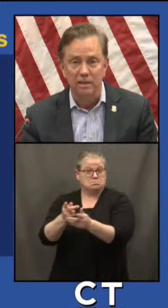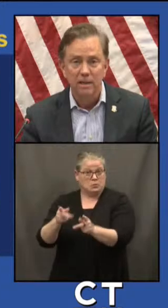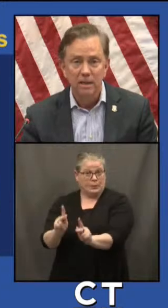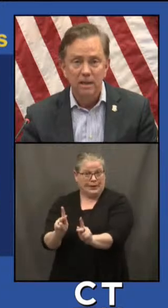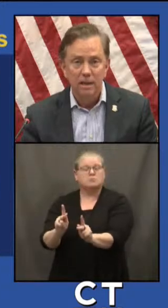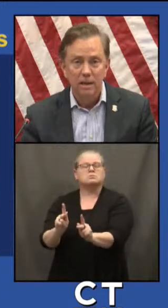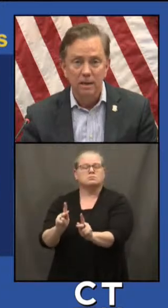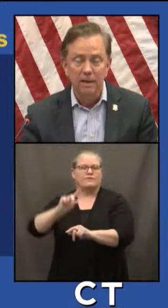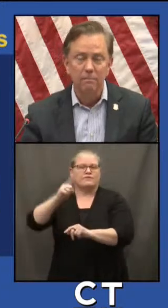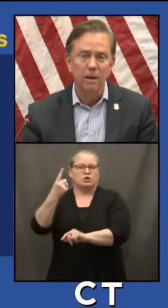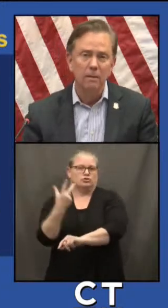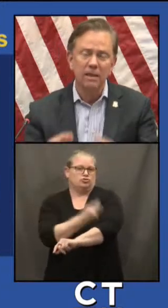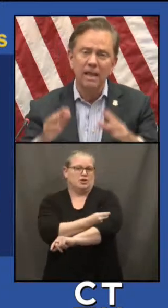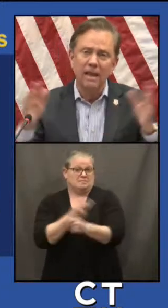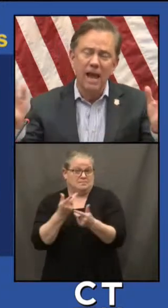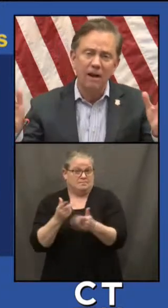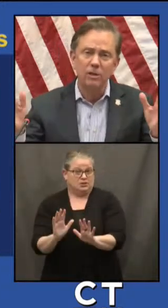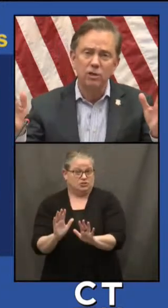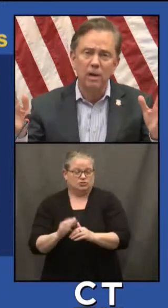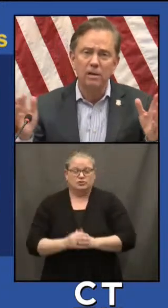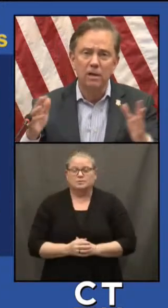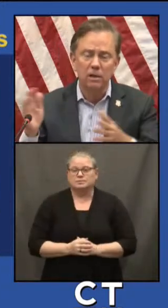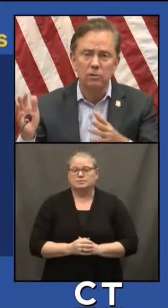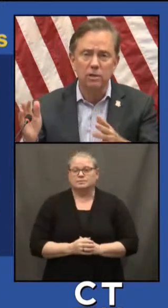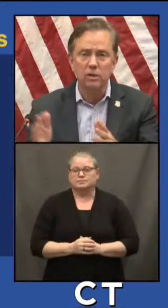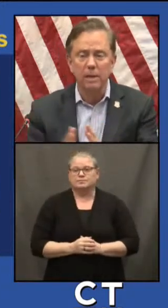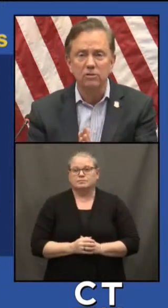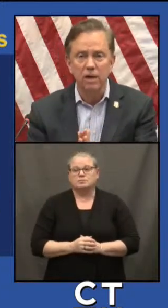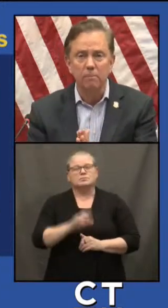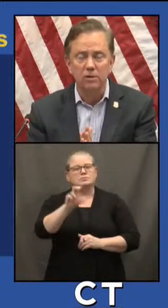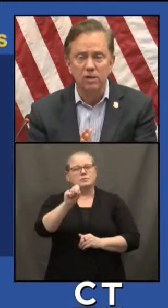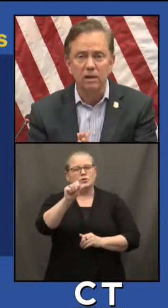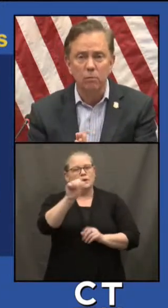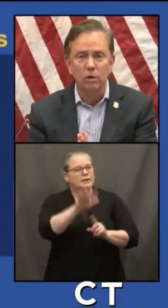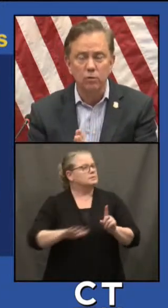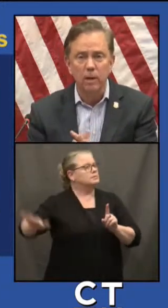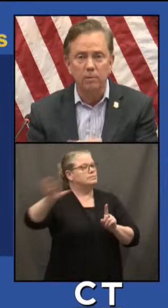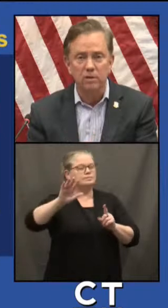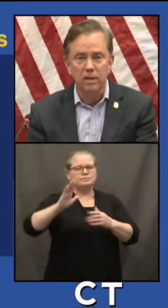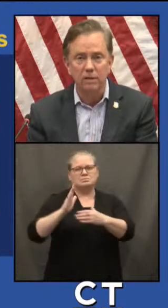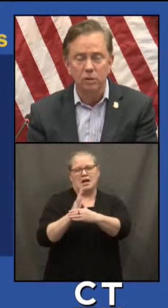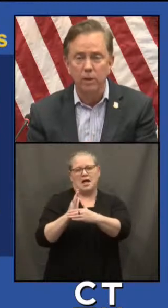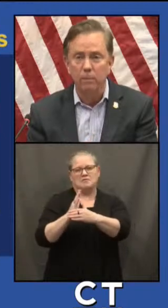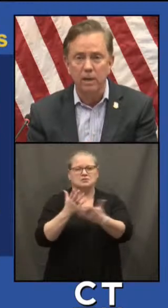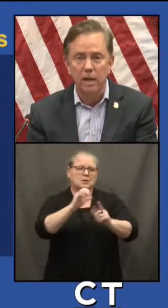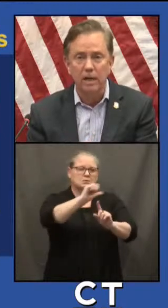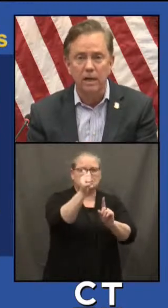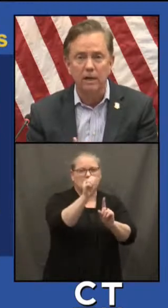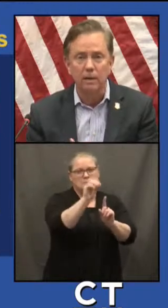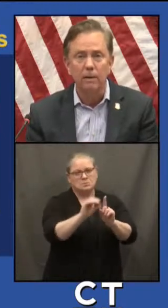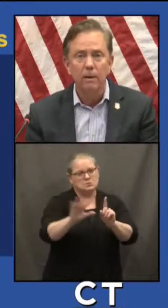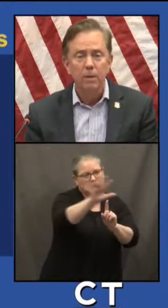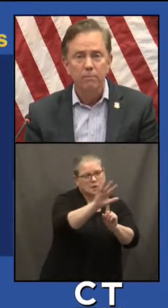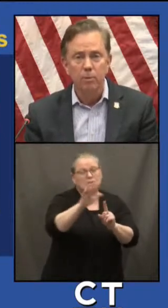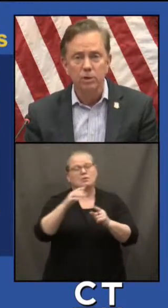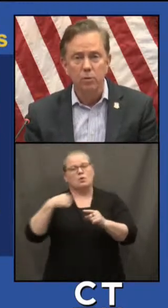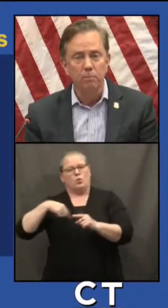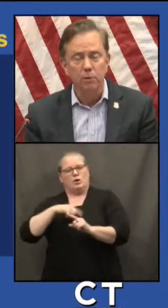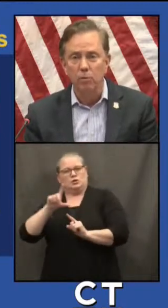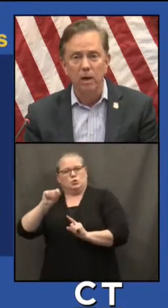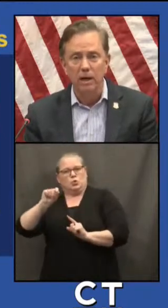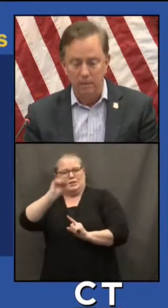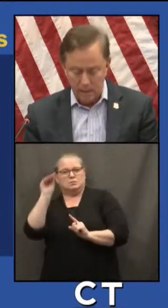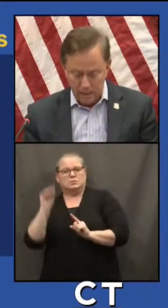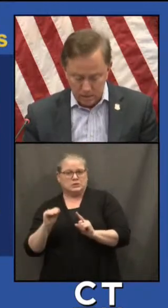shot. The average around the country is about 10%. We're 20%, so we could be a lot higher, but we're doing